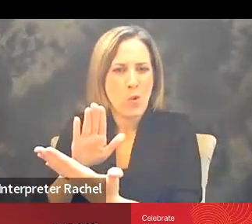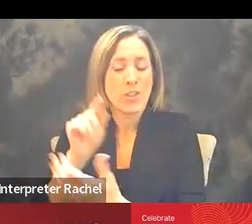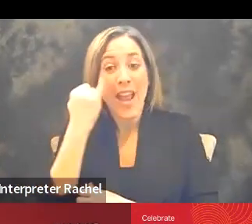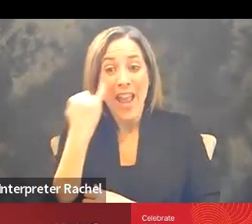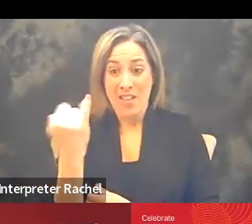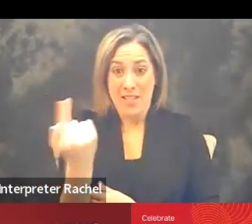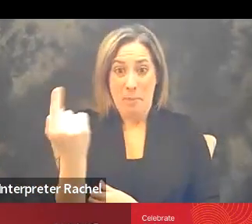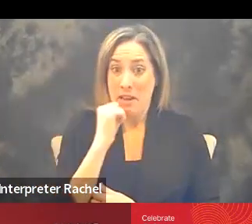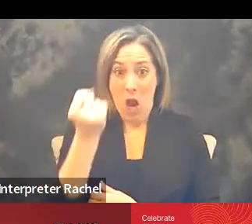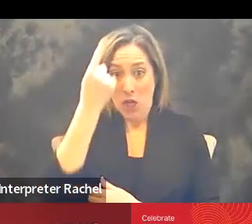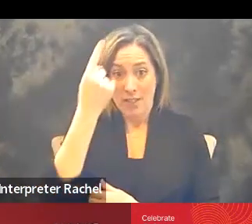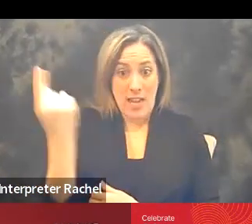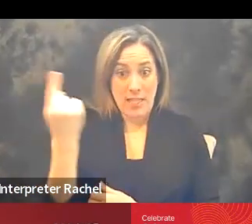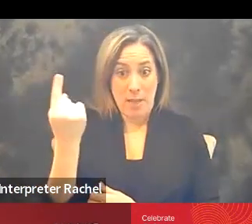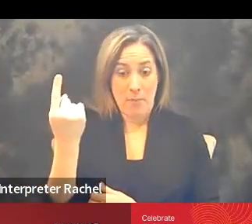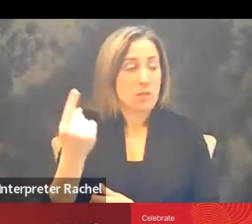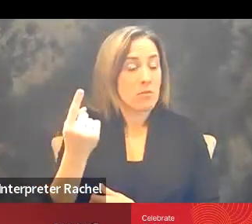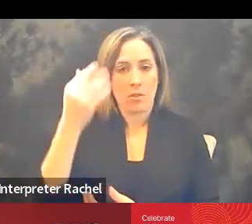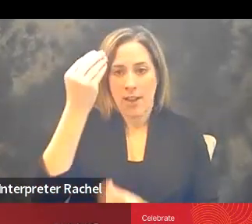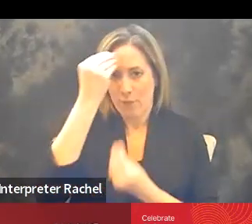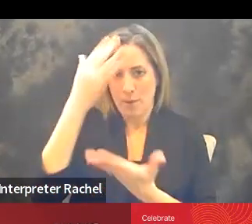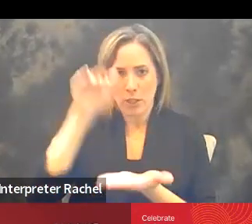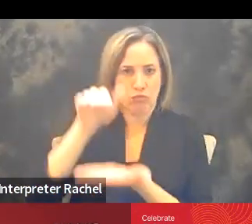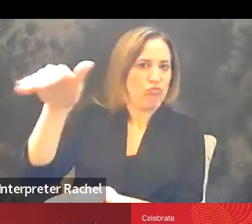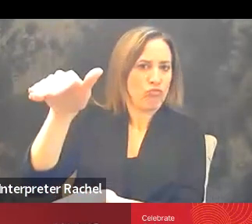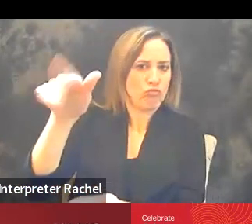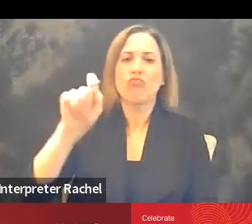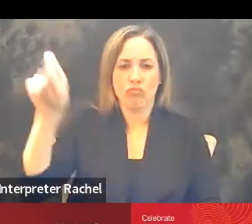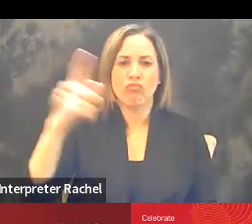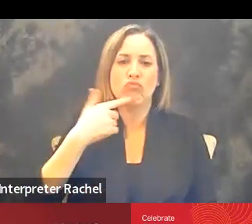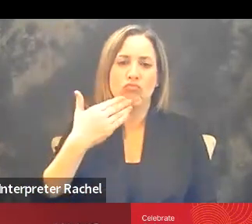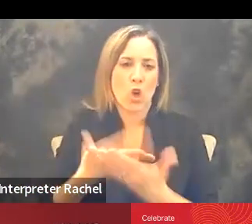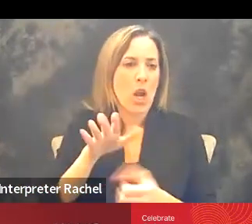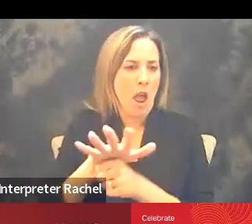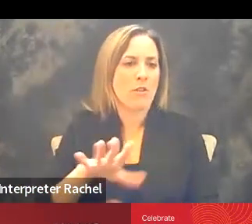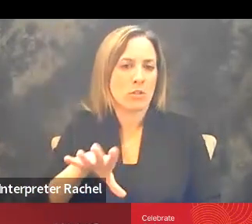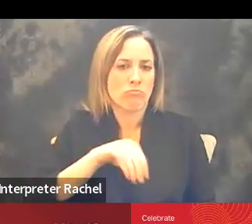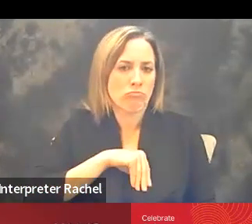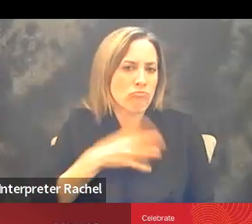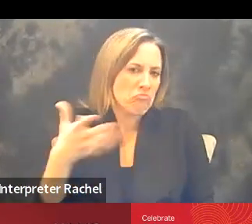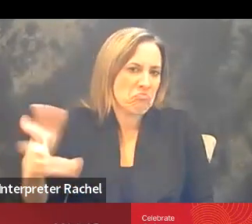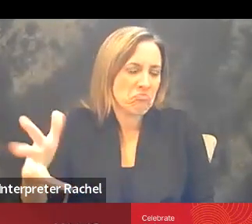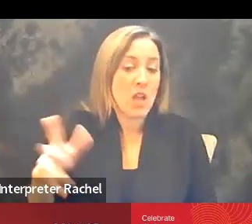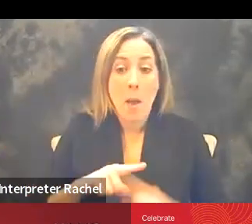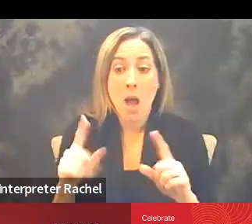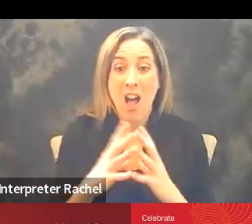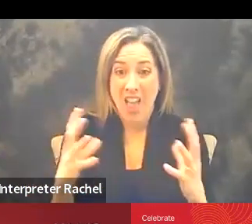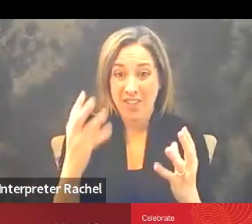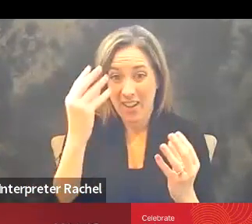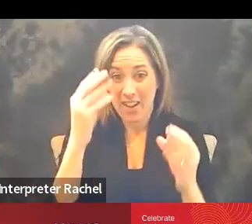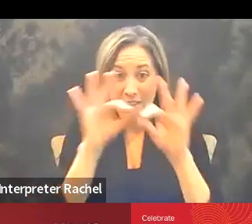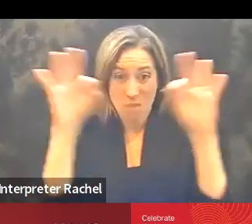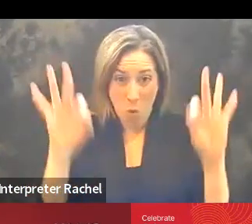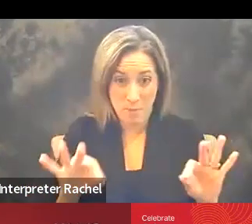someone doesn't understand something, then let's just provide more information and we have checked the box and there we go. And a lot of informed consent forms kind of work this